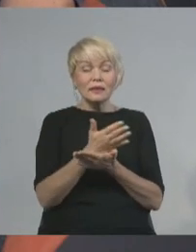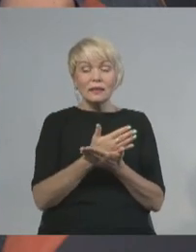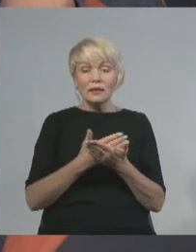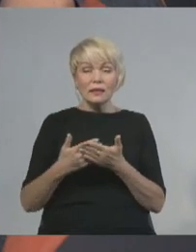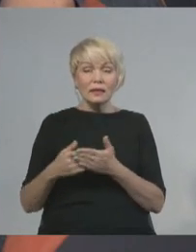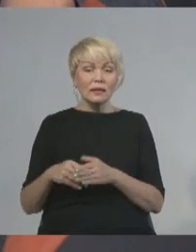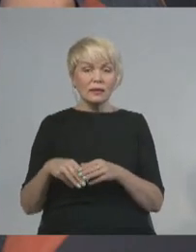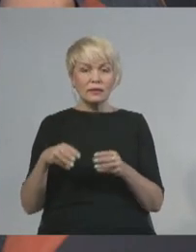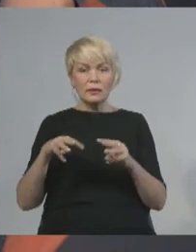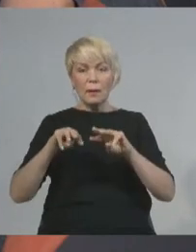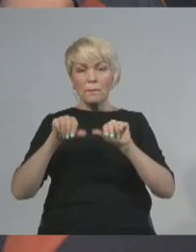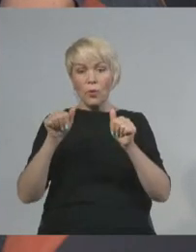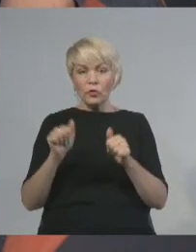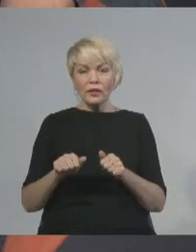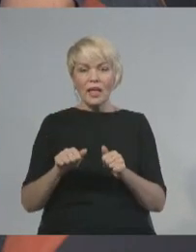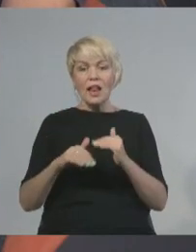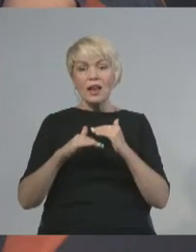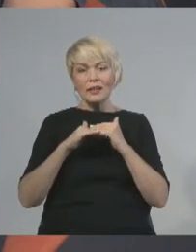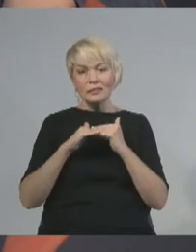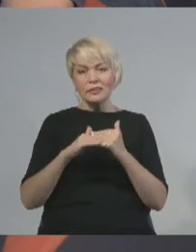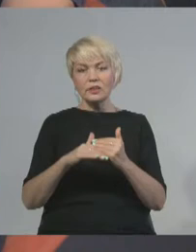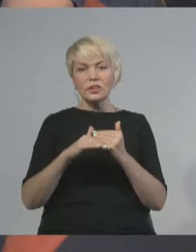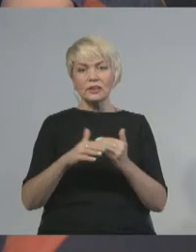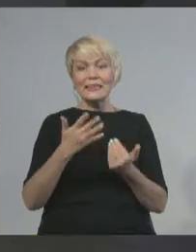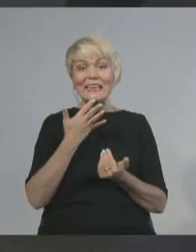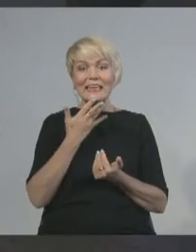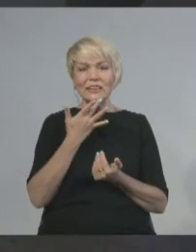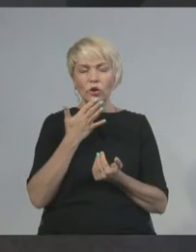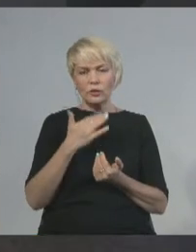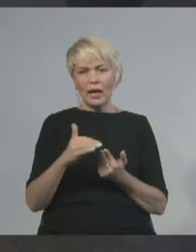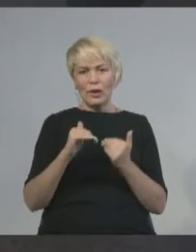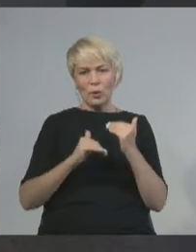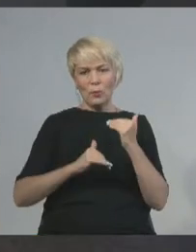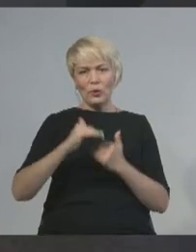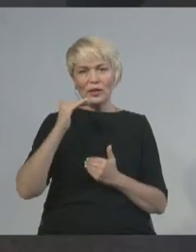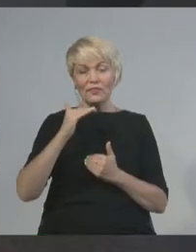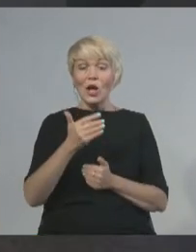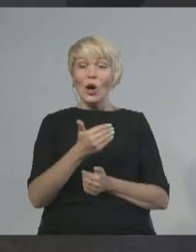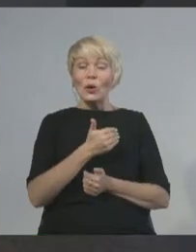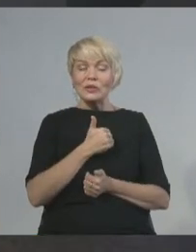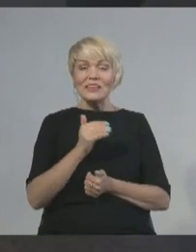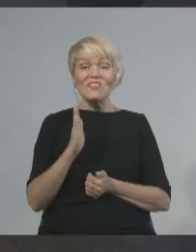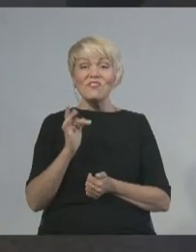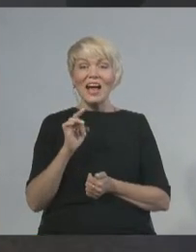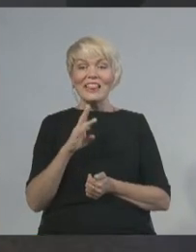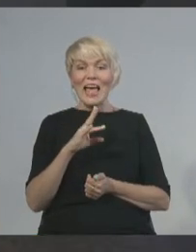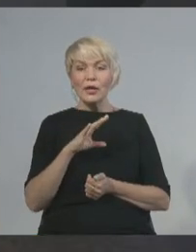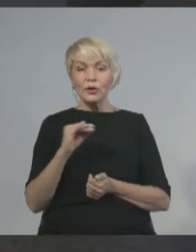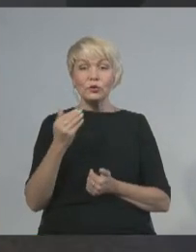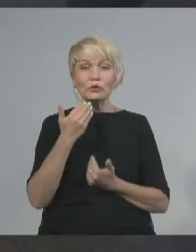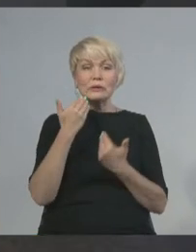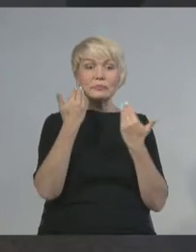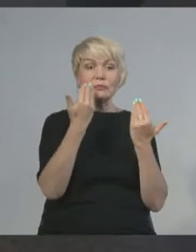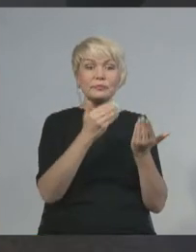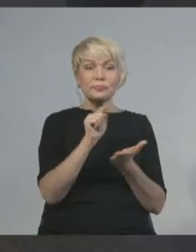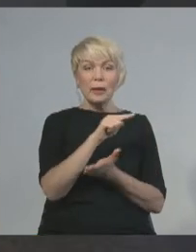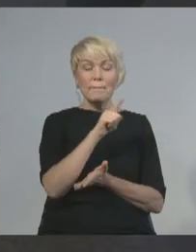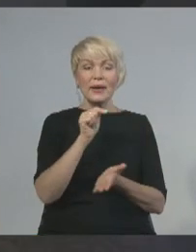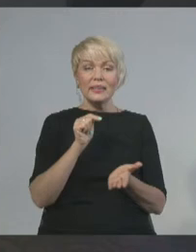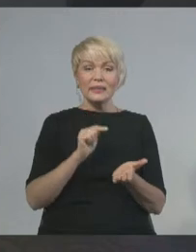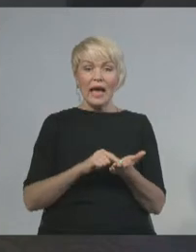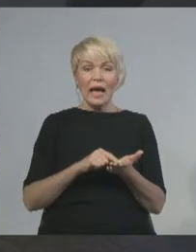launched in the regional on the region level than on the old national level valeria i have a question for